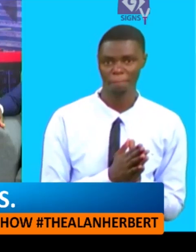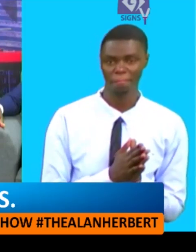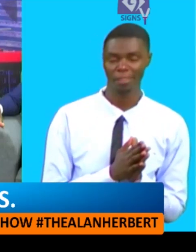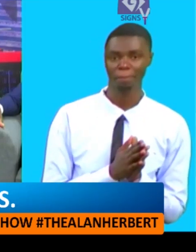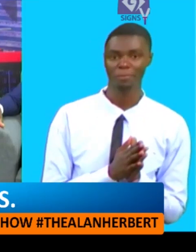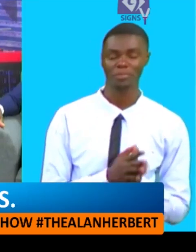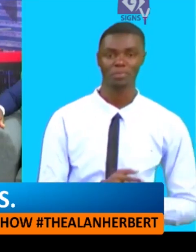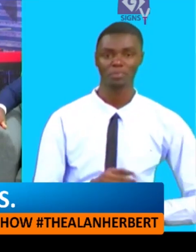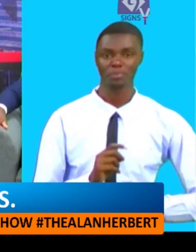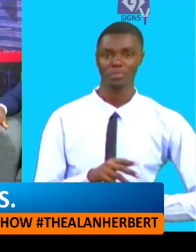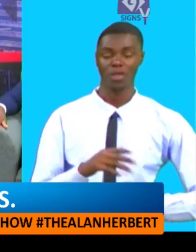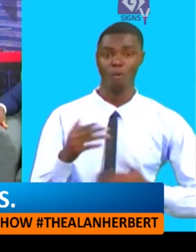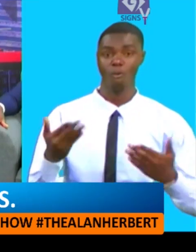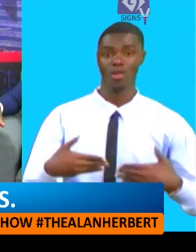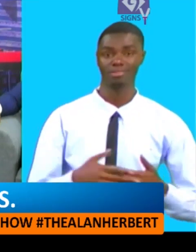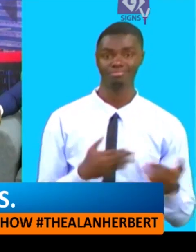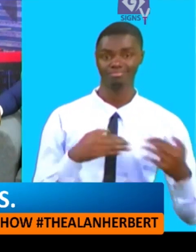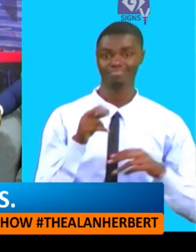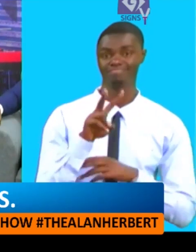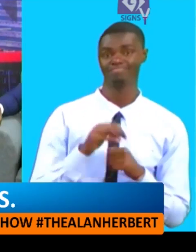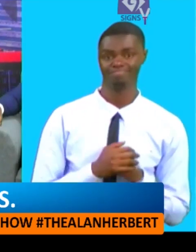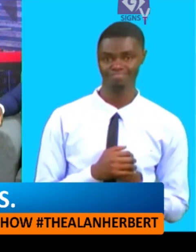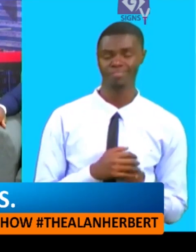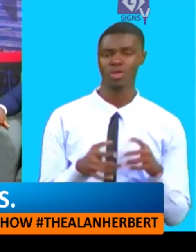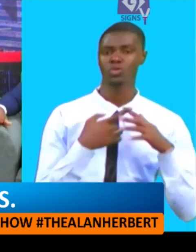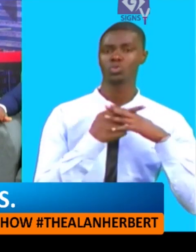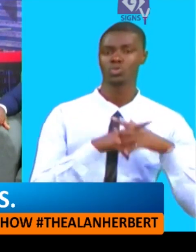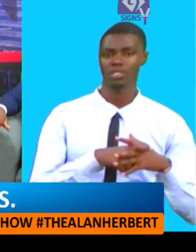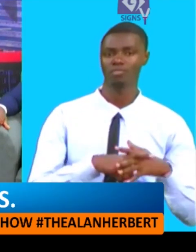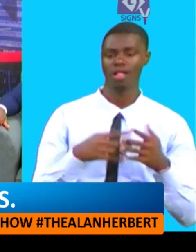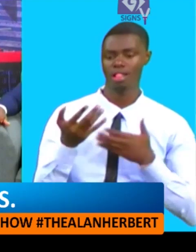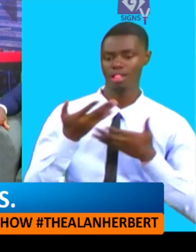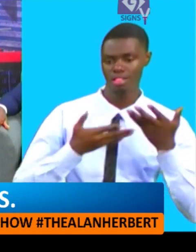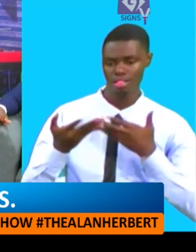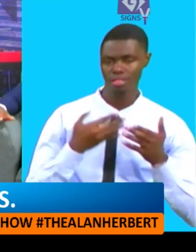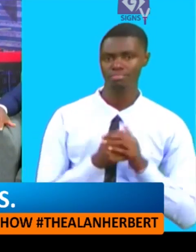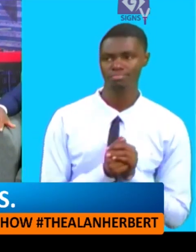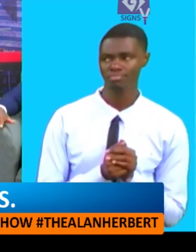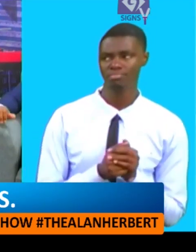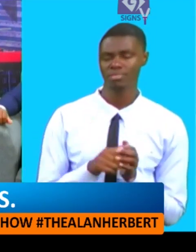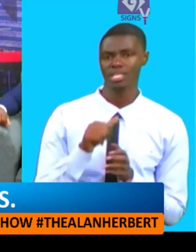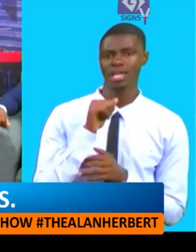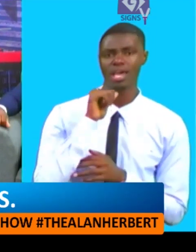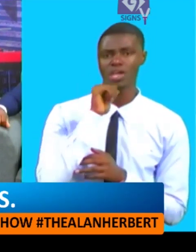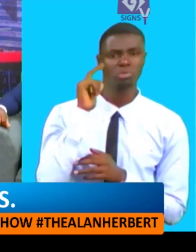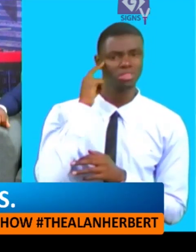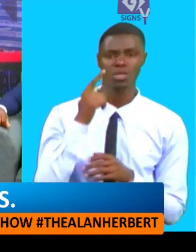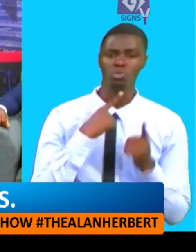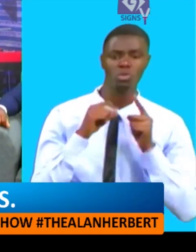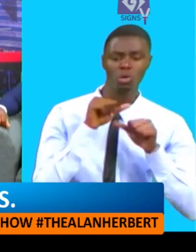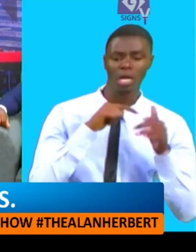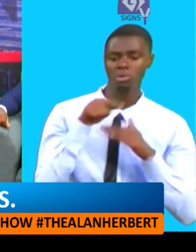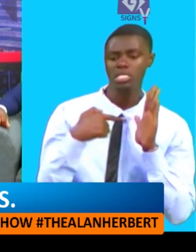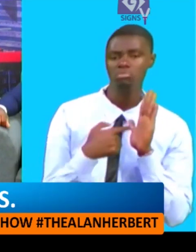No. All right, karibu sana Science TV. And to start off the conversation, I don't think that we have talked about